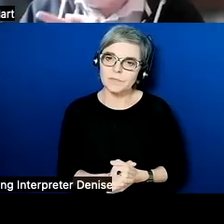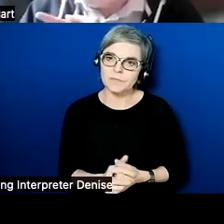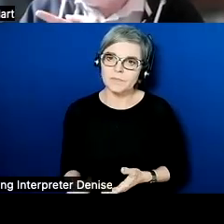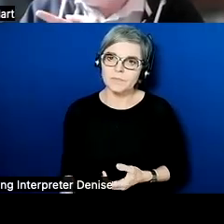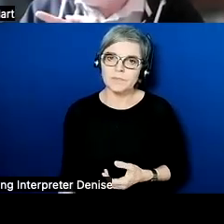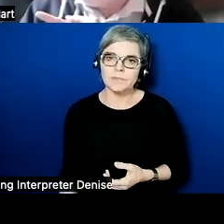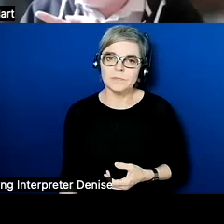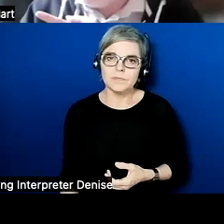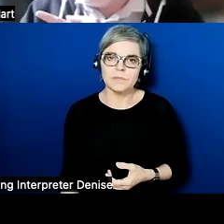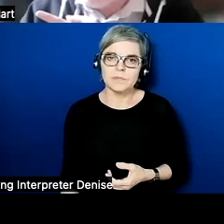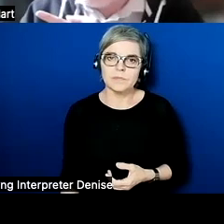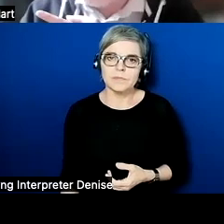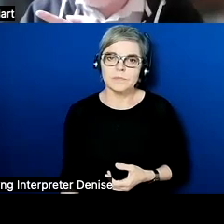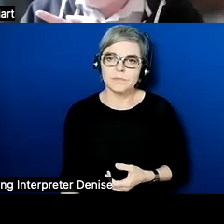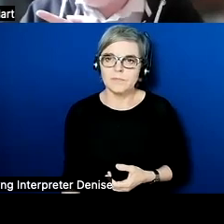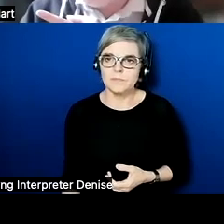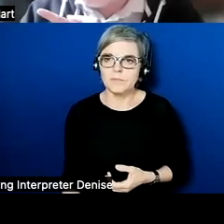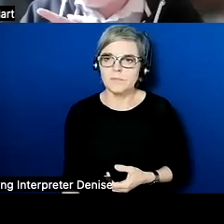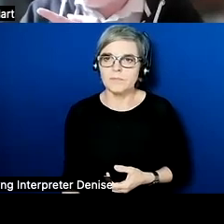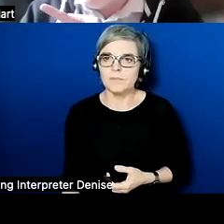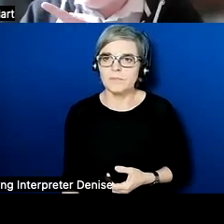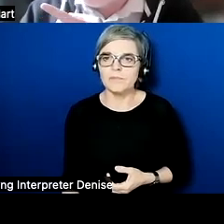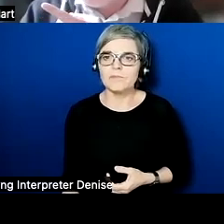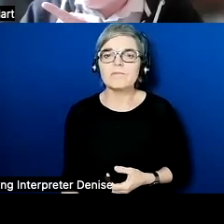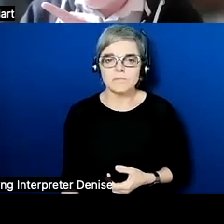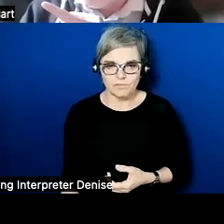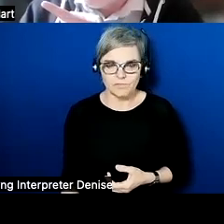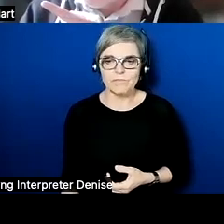share the screen again in terms of